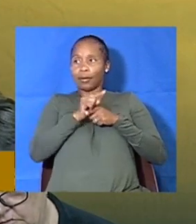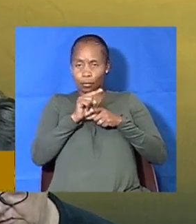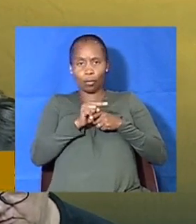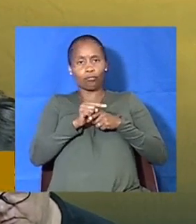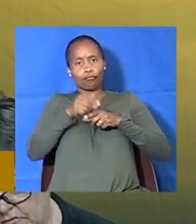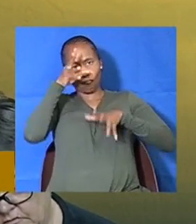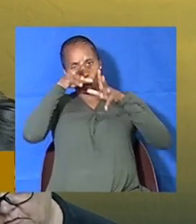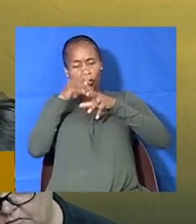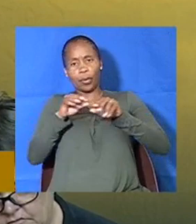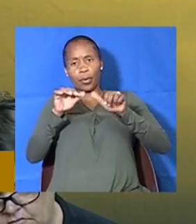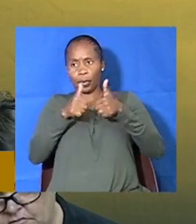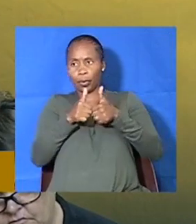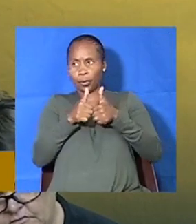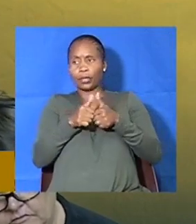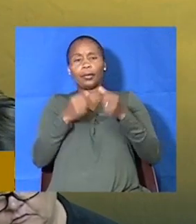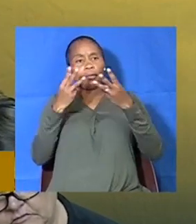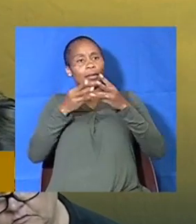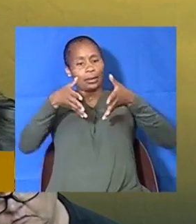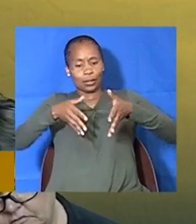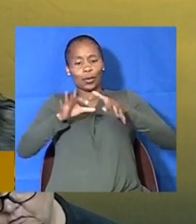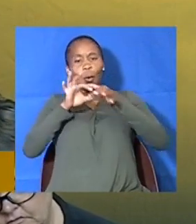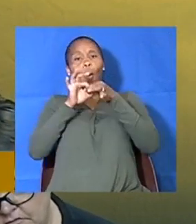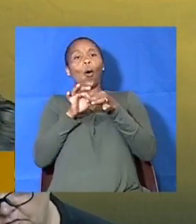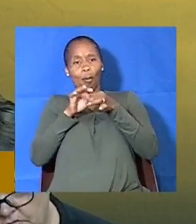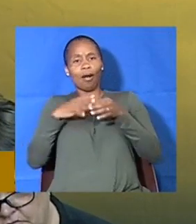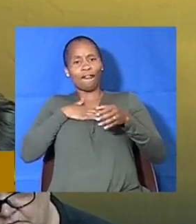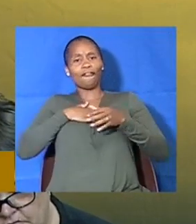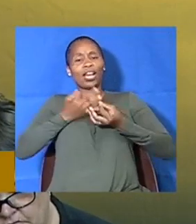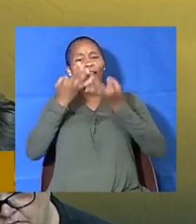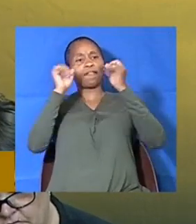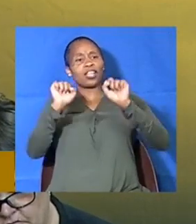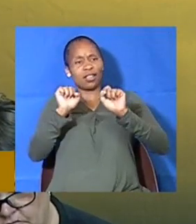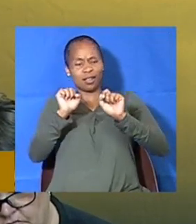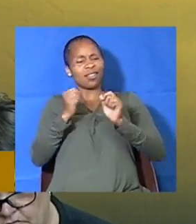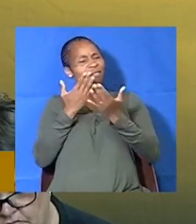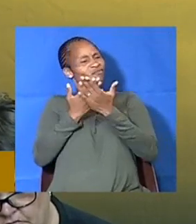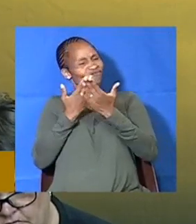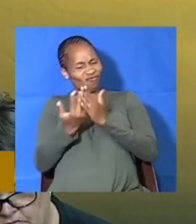various royal councils gathered here today in Mupani.